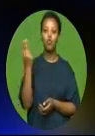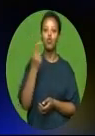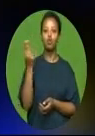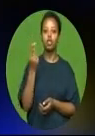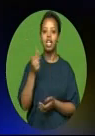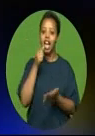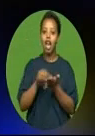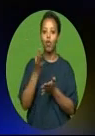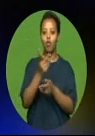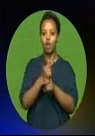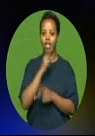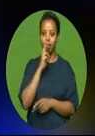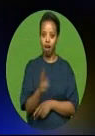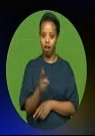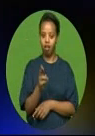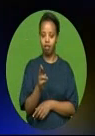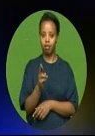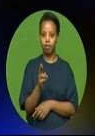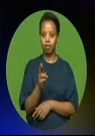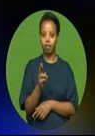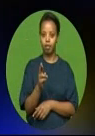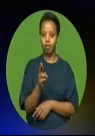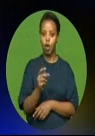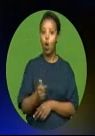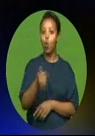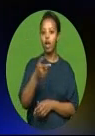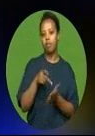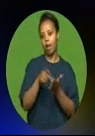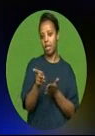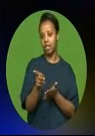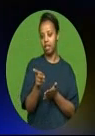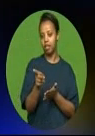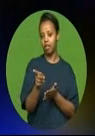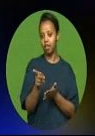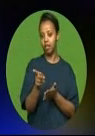using letter of credit are quick payment,